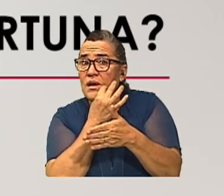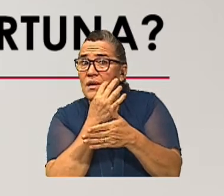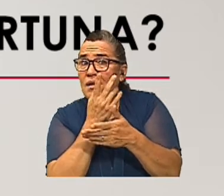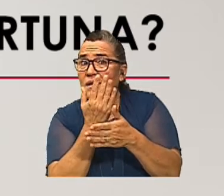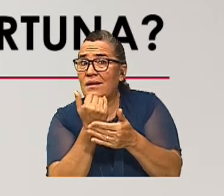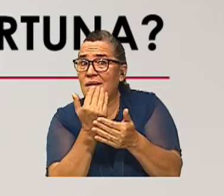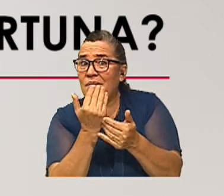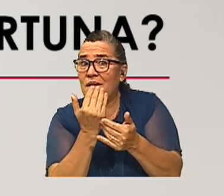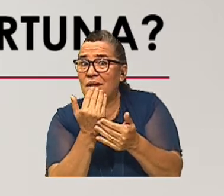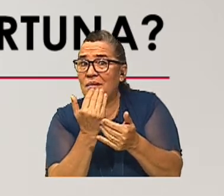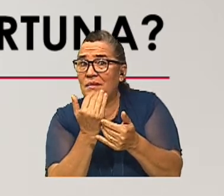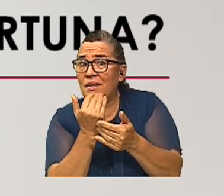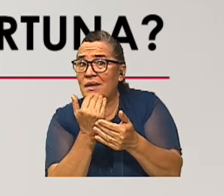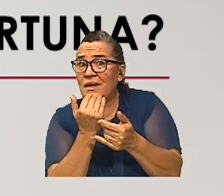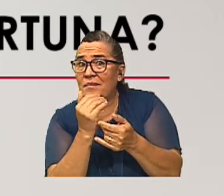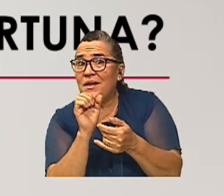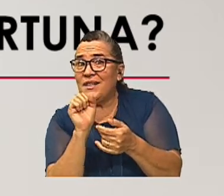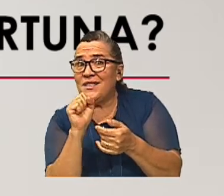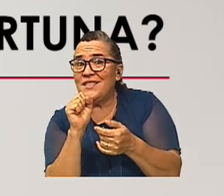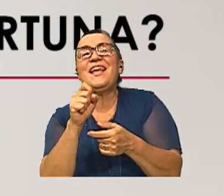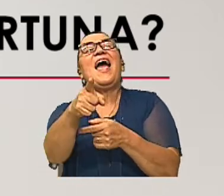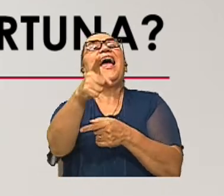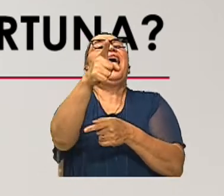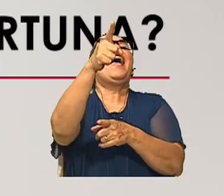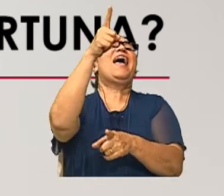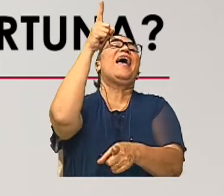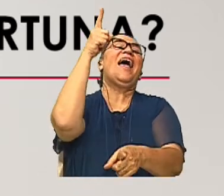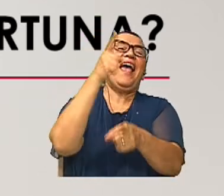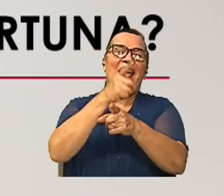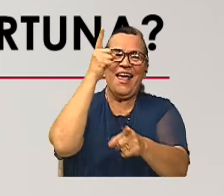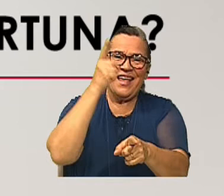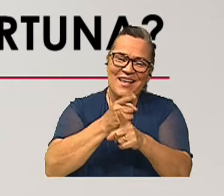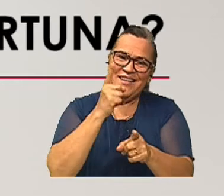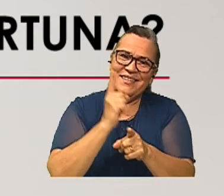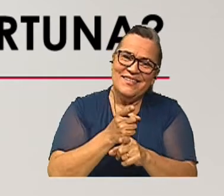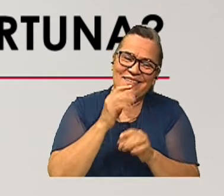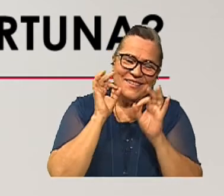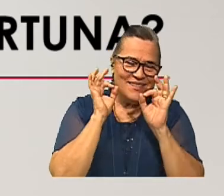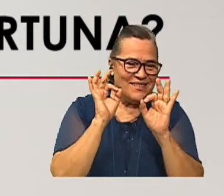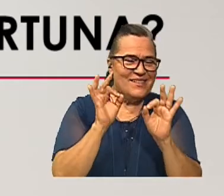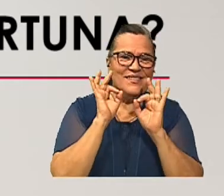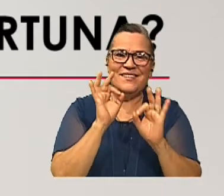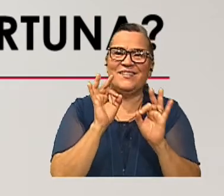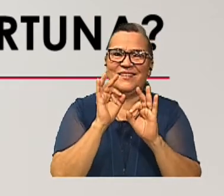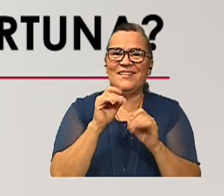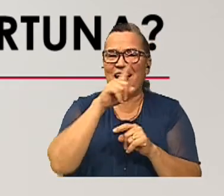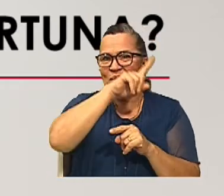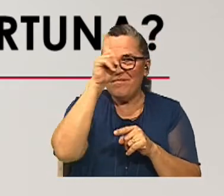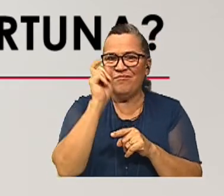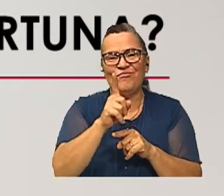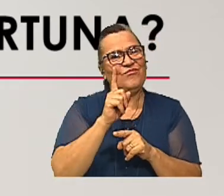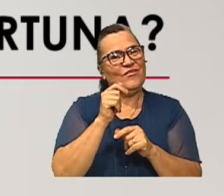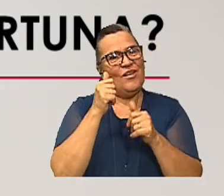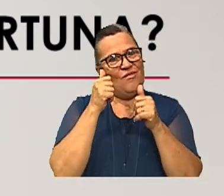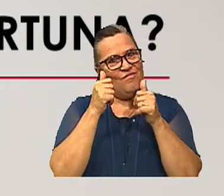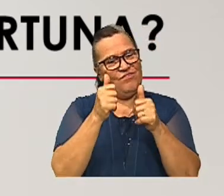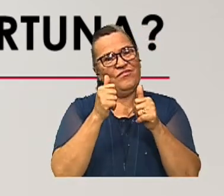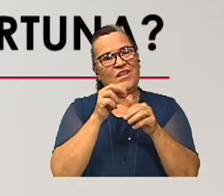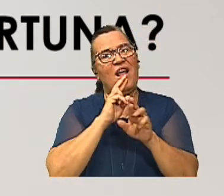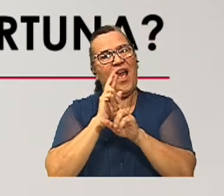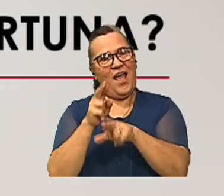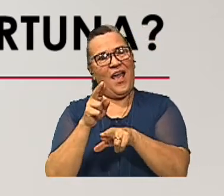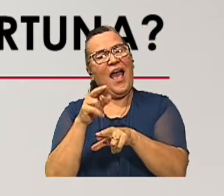me. Yes. Yes, of course. Your question is great. There